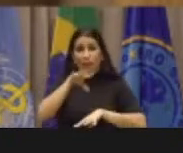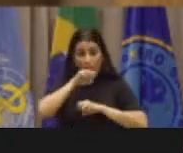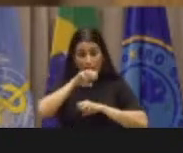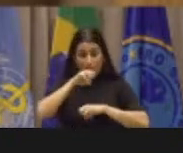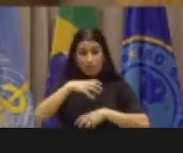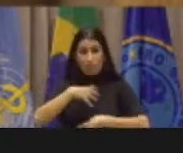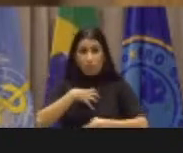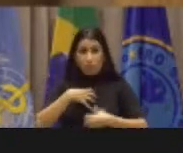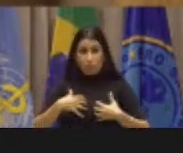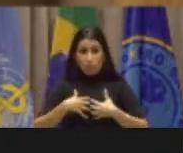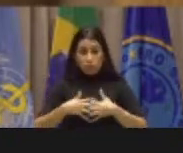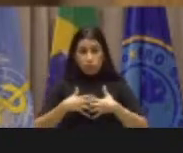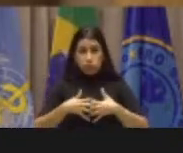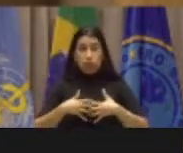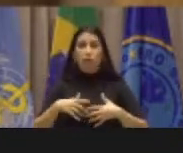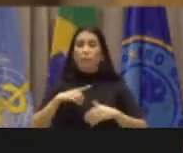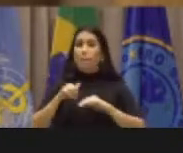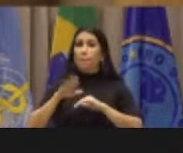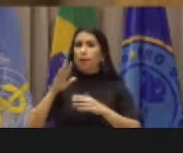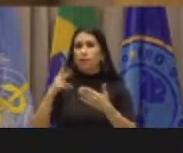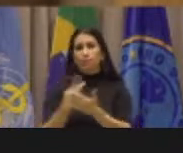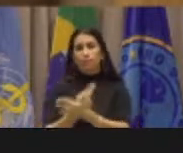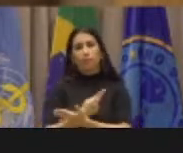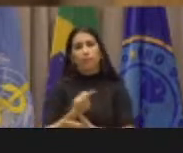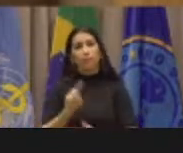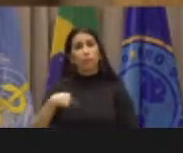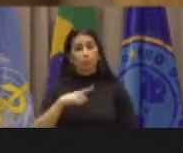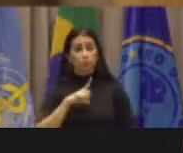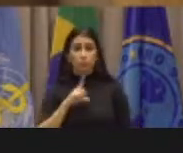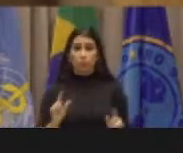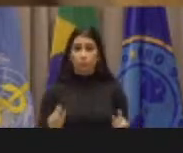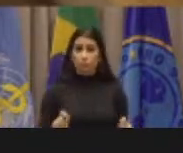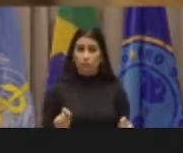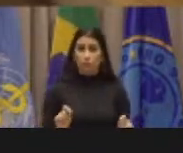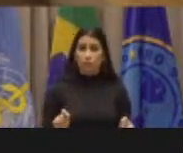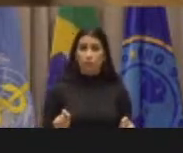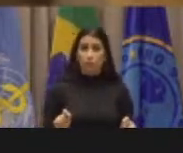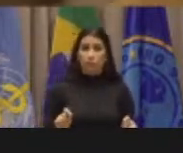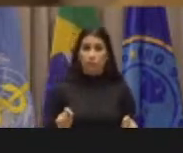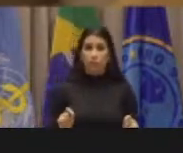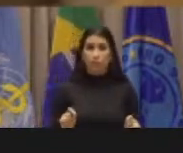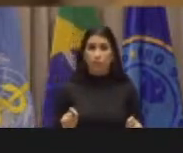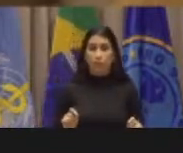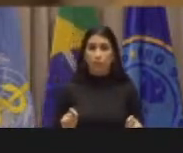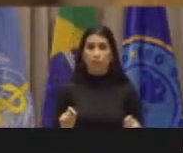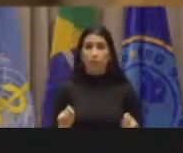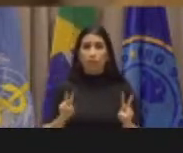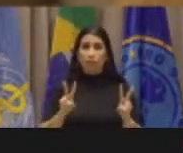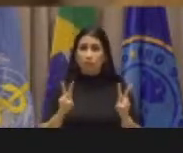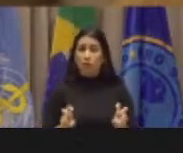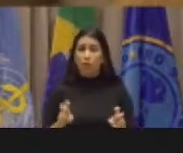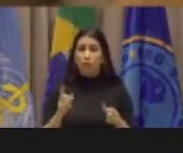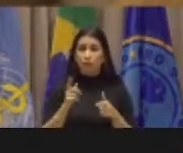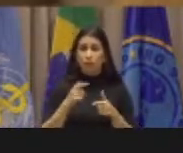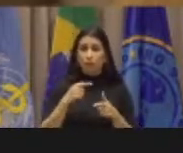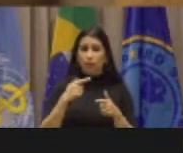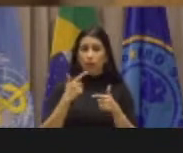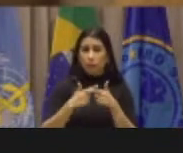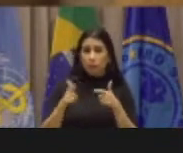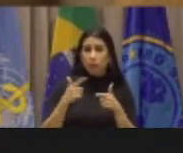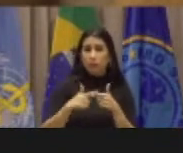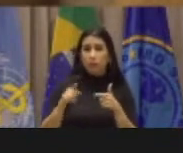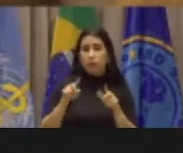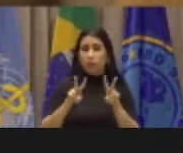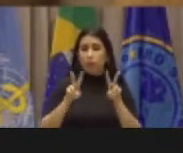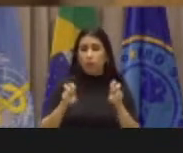see that was more frequent, the muscle area, but this was not much